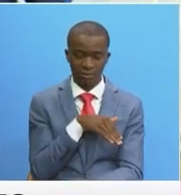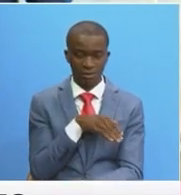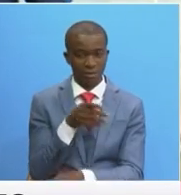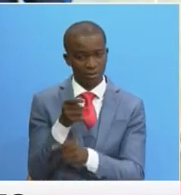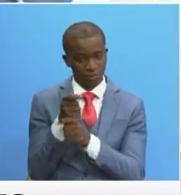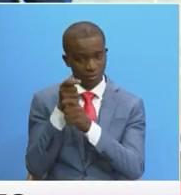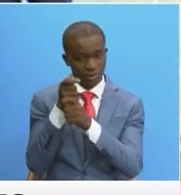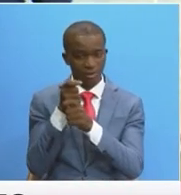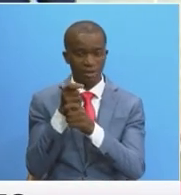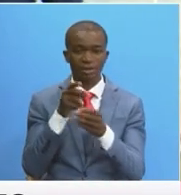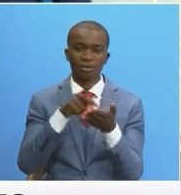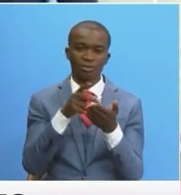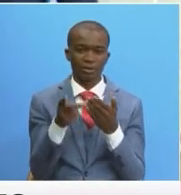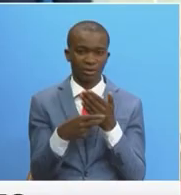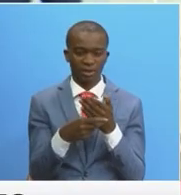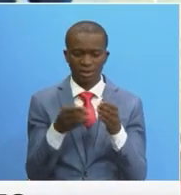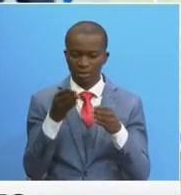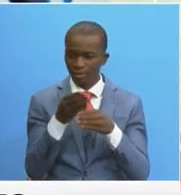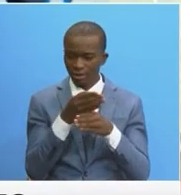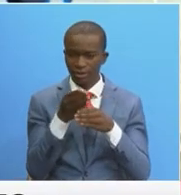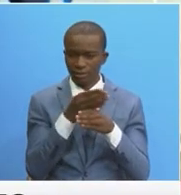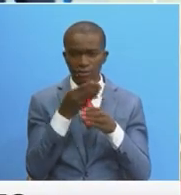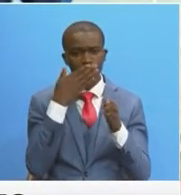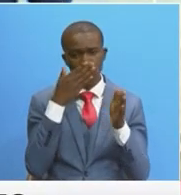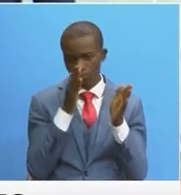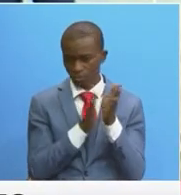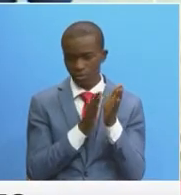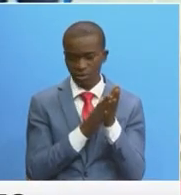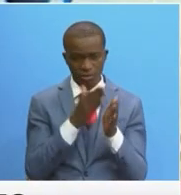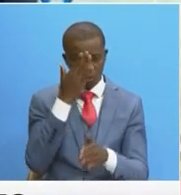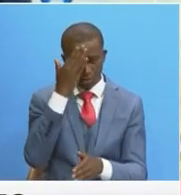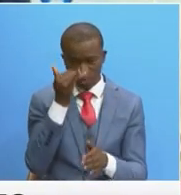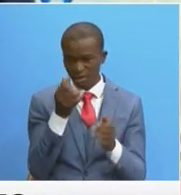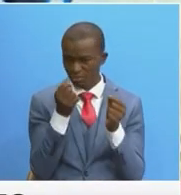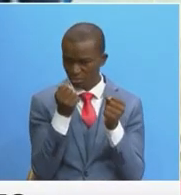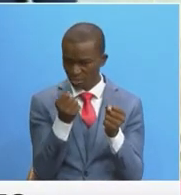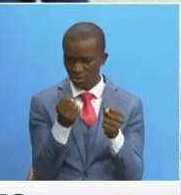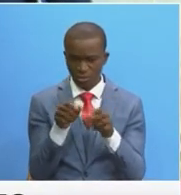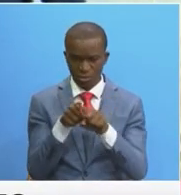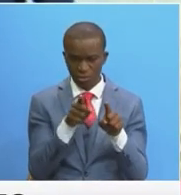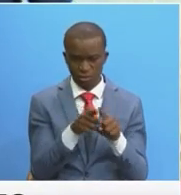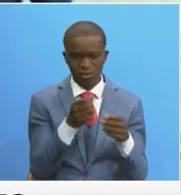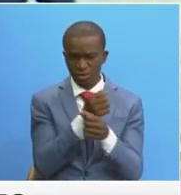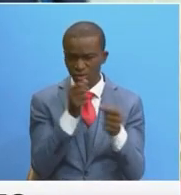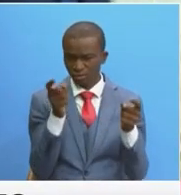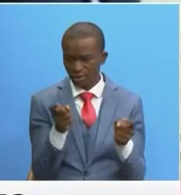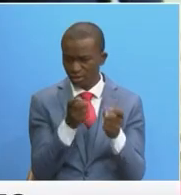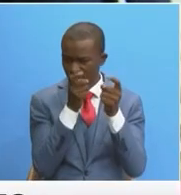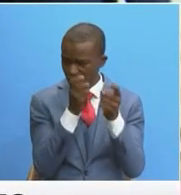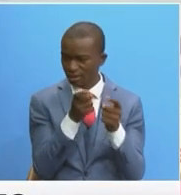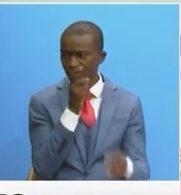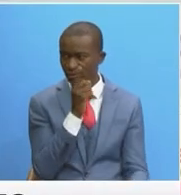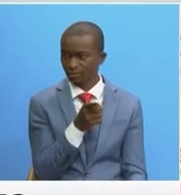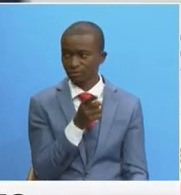awarding event, businesses have been commended for remaining firm amidst the challenges that the country is faced